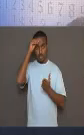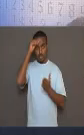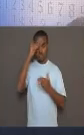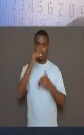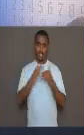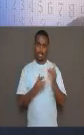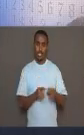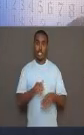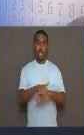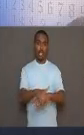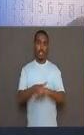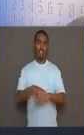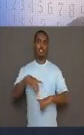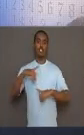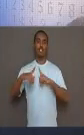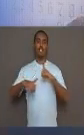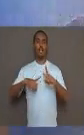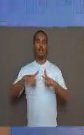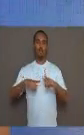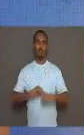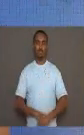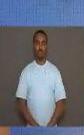subtleties of the English language.